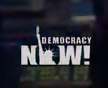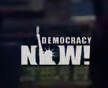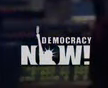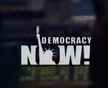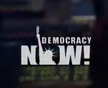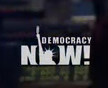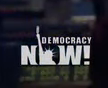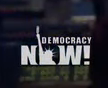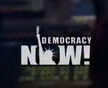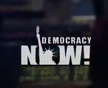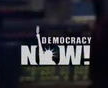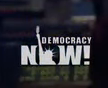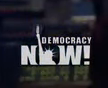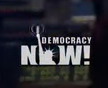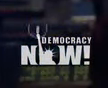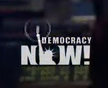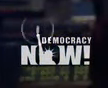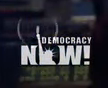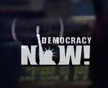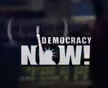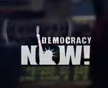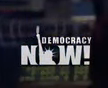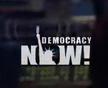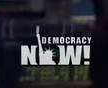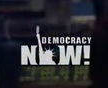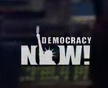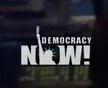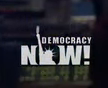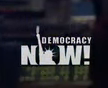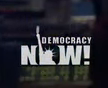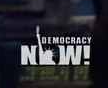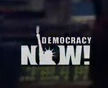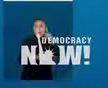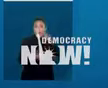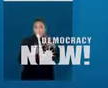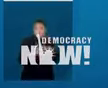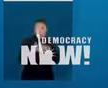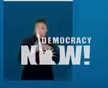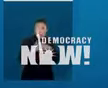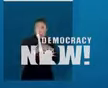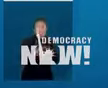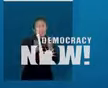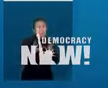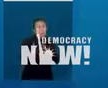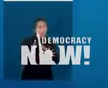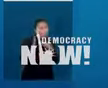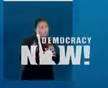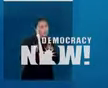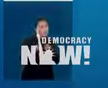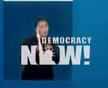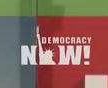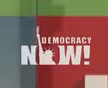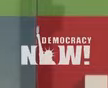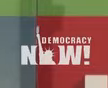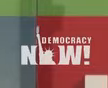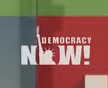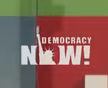Voters in Brazil head to the polls Sunday for a runoff election that pits far-right President Jair Bolsonaro against